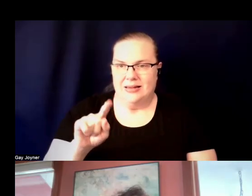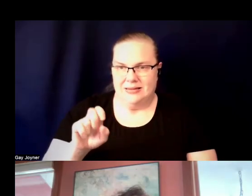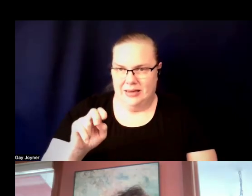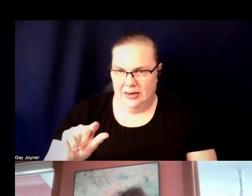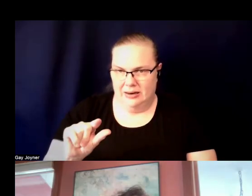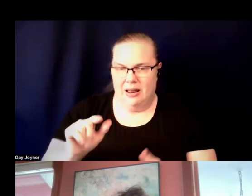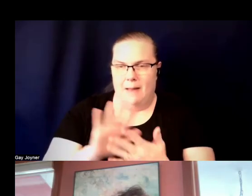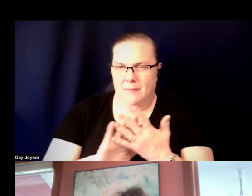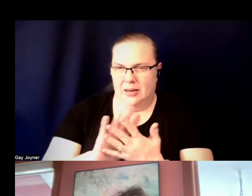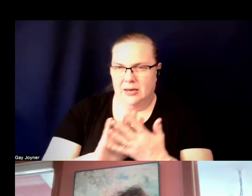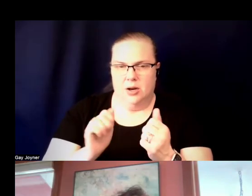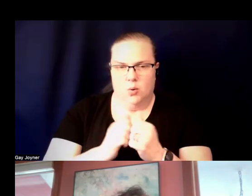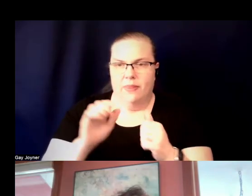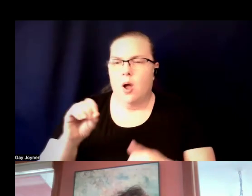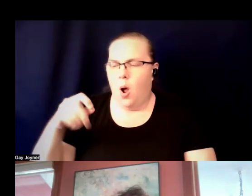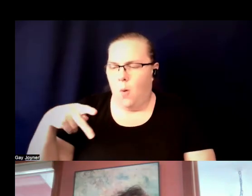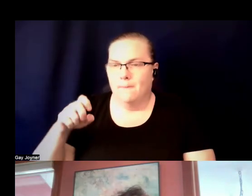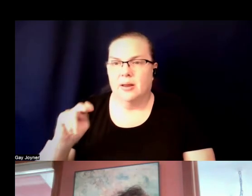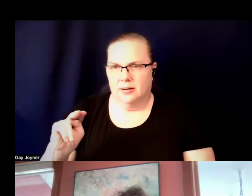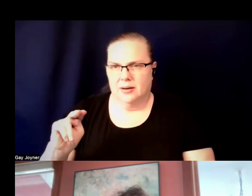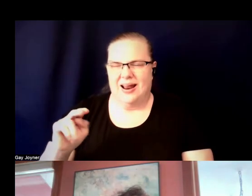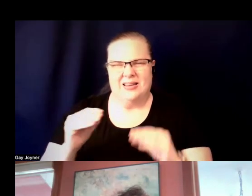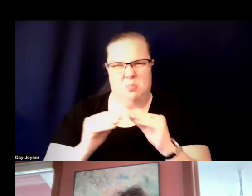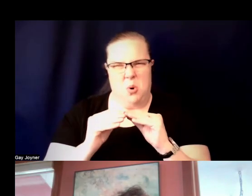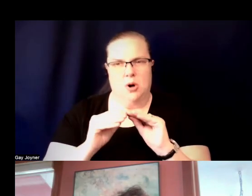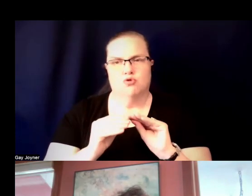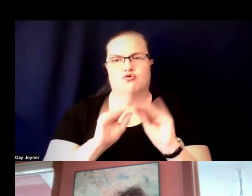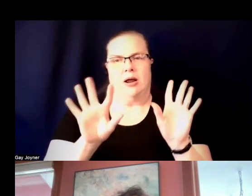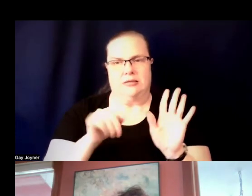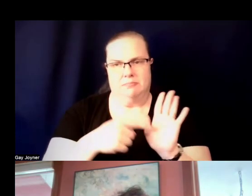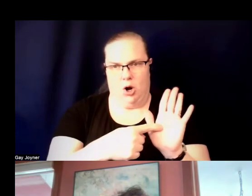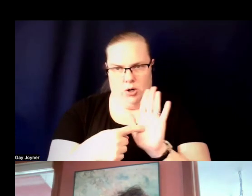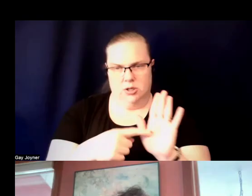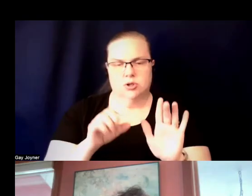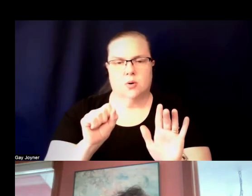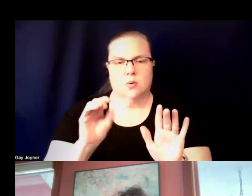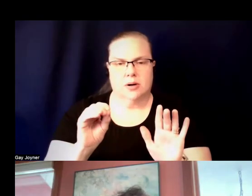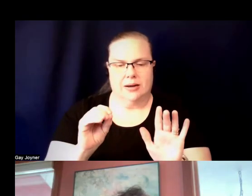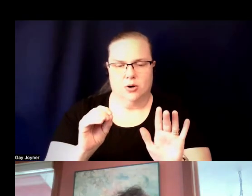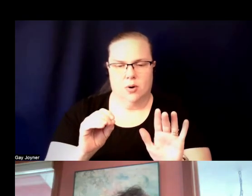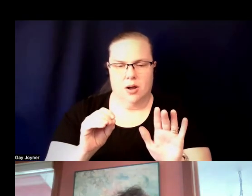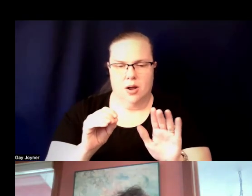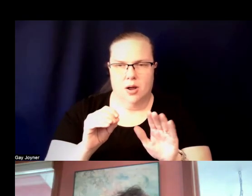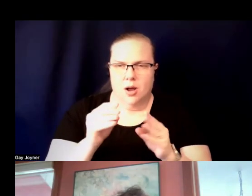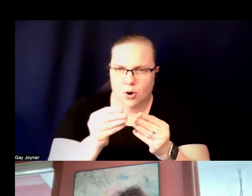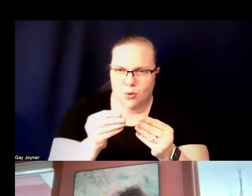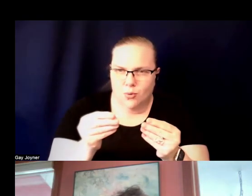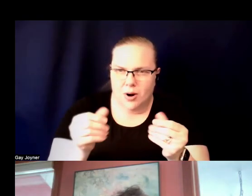more transparent, so it works really, really well for doing like a graduated blend and just